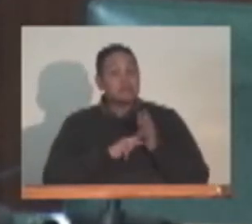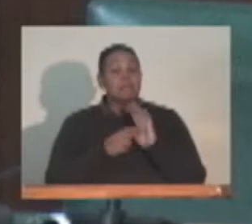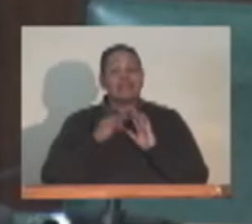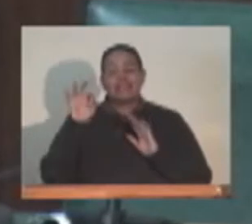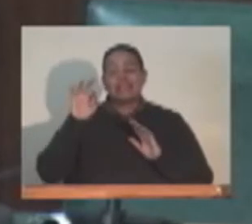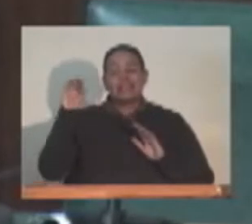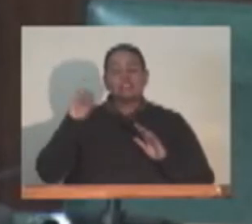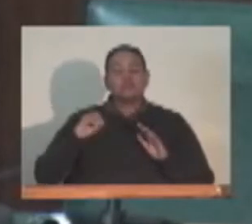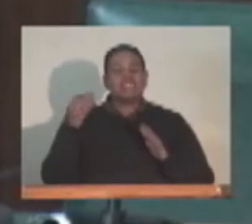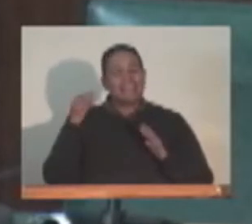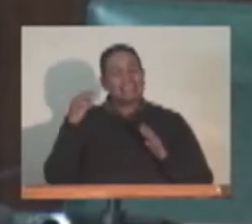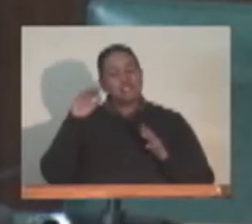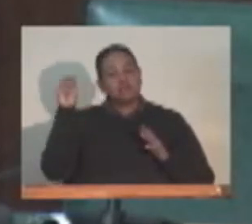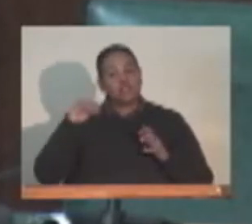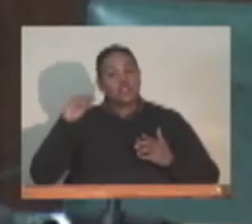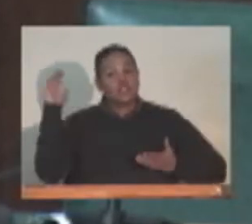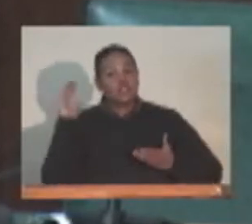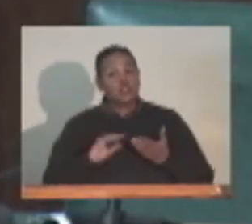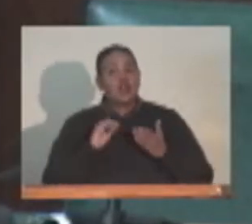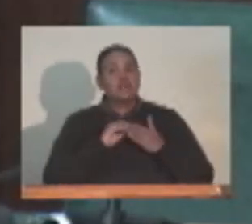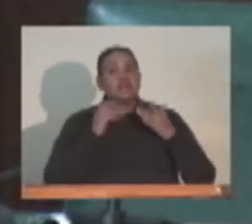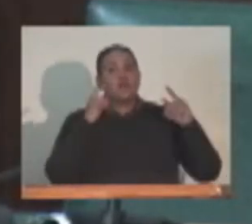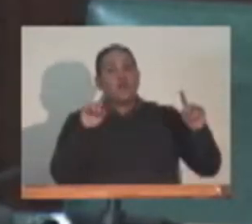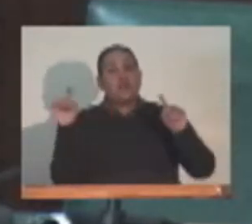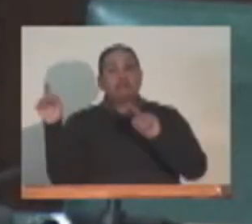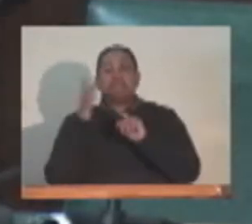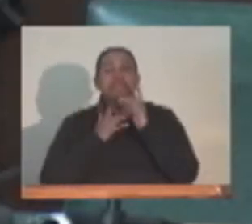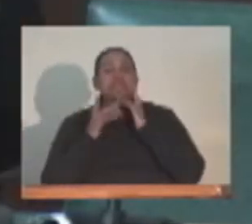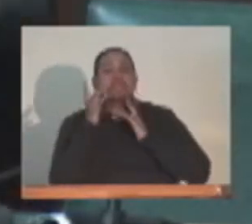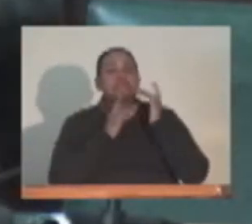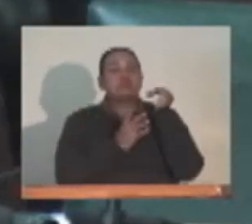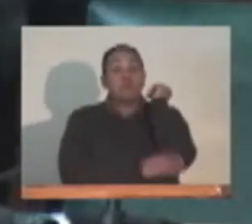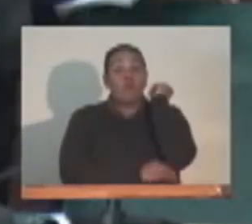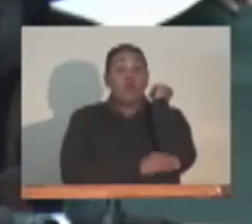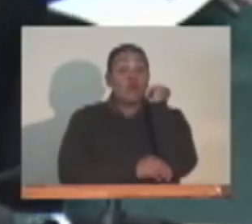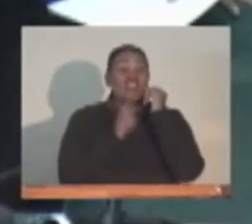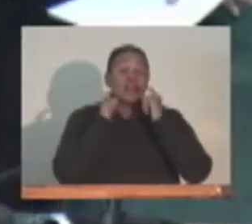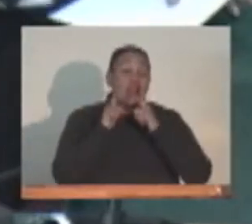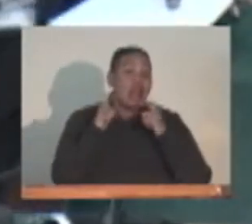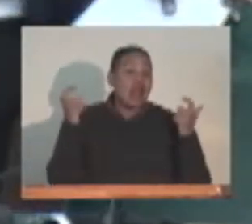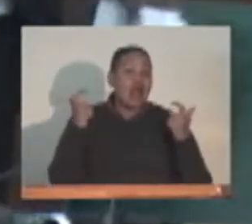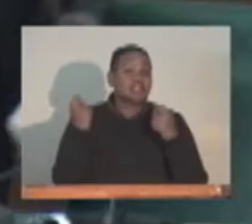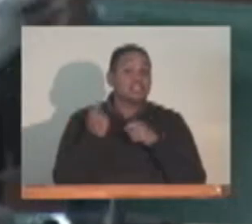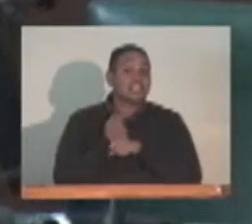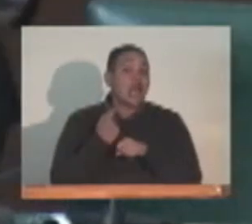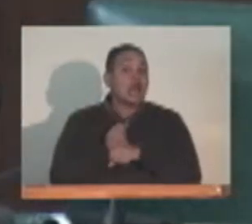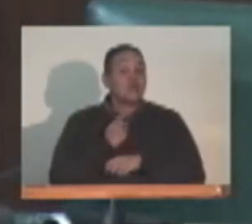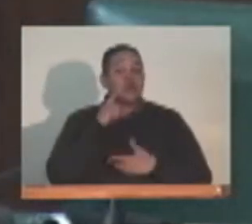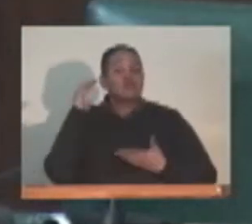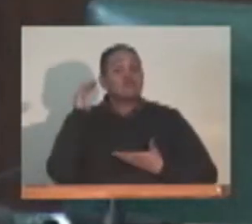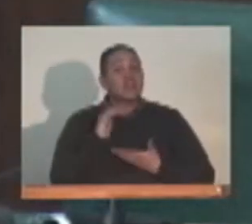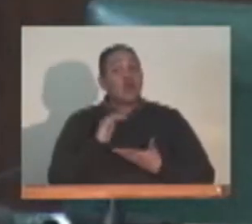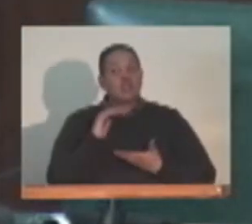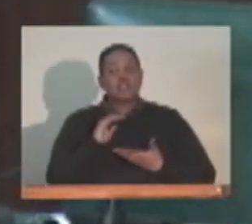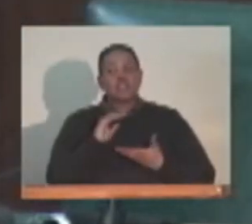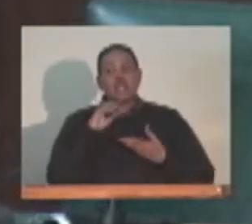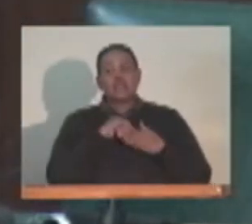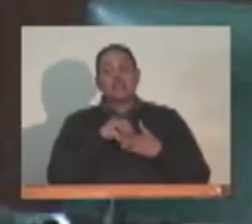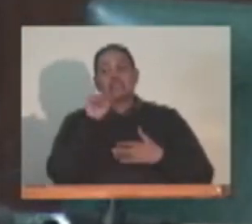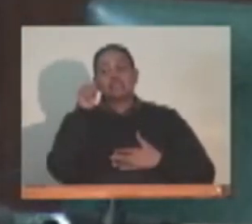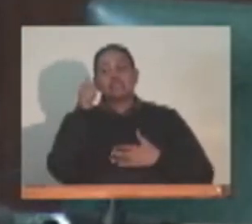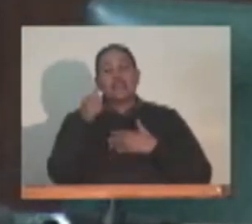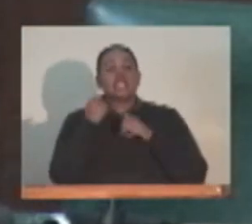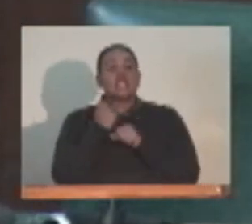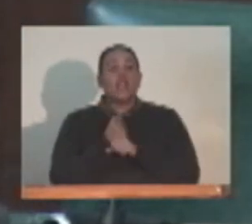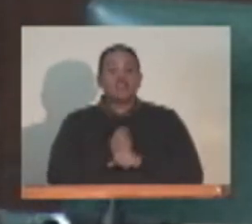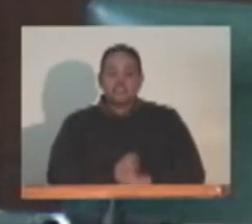19% drop in the incidence of poverty, the largest annual reduction in 10